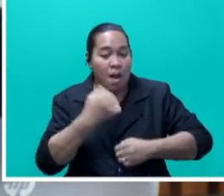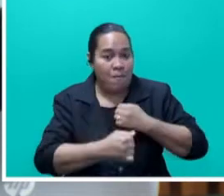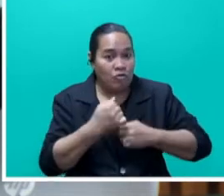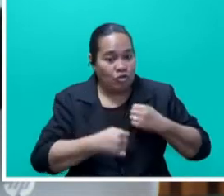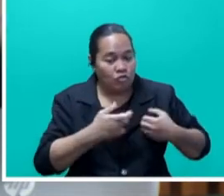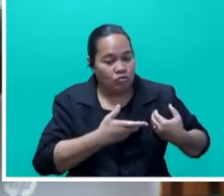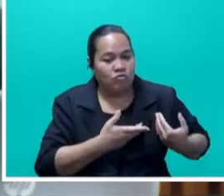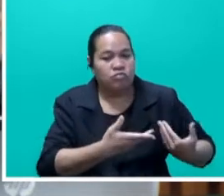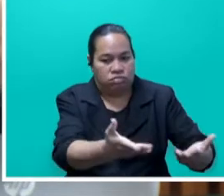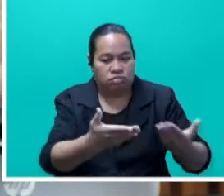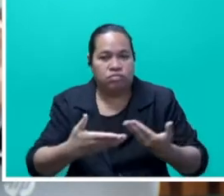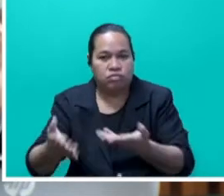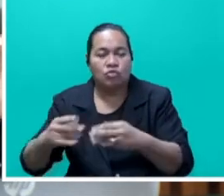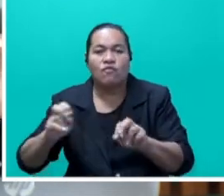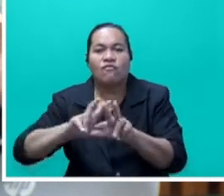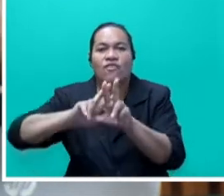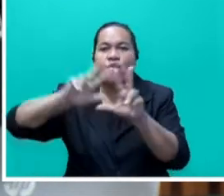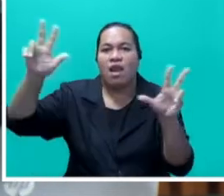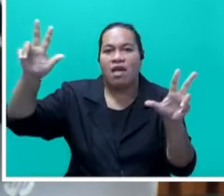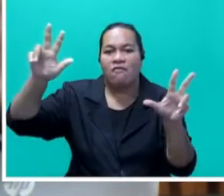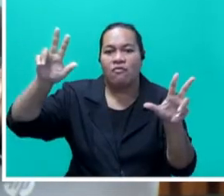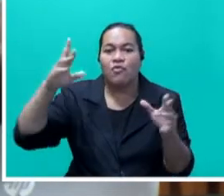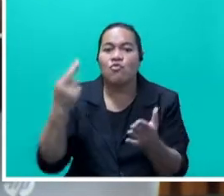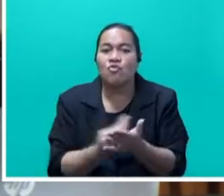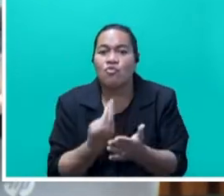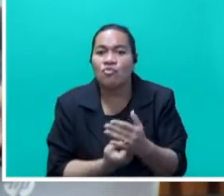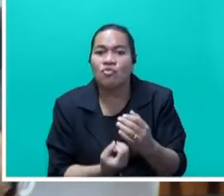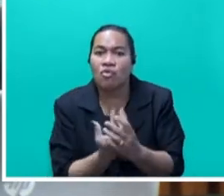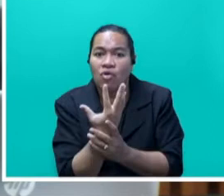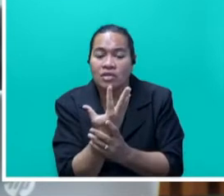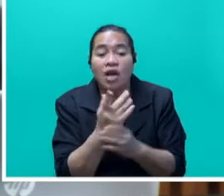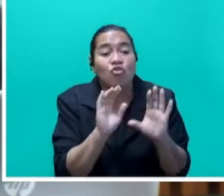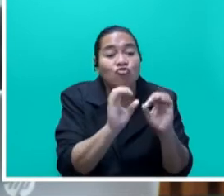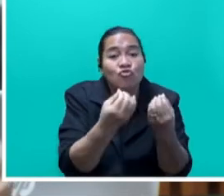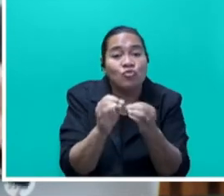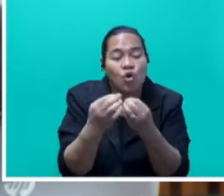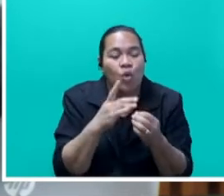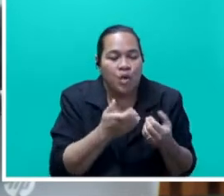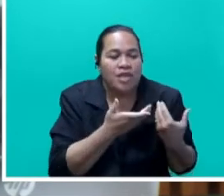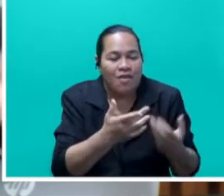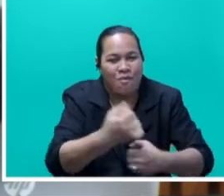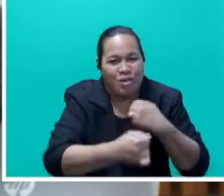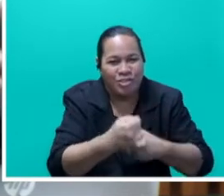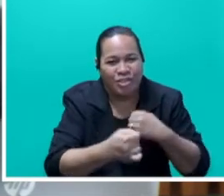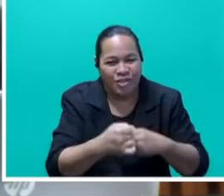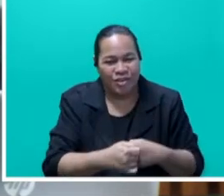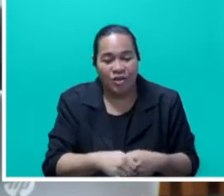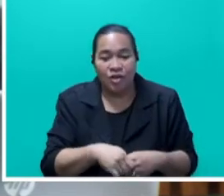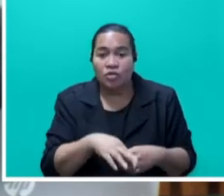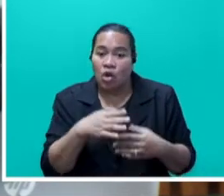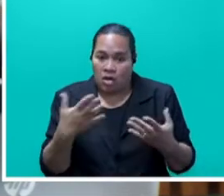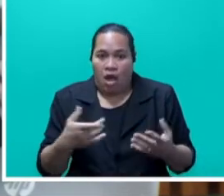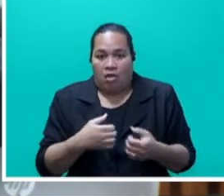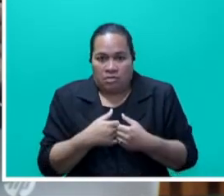those groups in Vanuatu, entire Vanuatu, who are growing rice in groups, harvesters, they have now started to bring in more